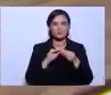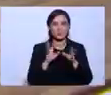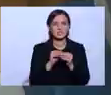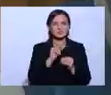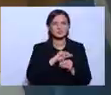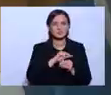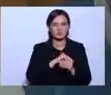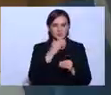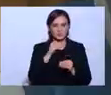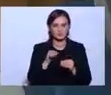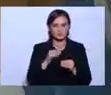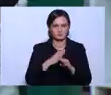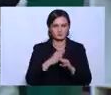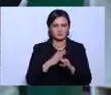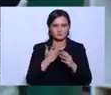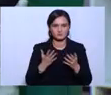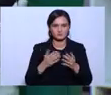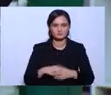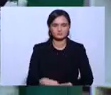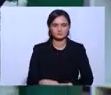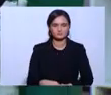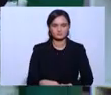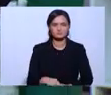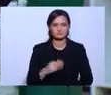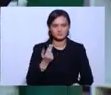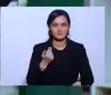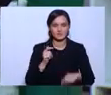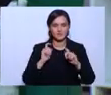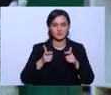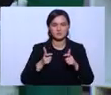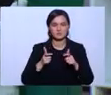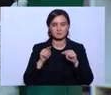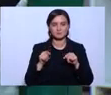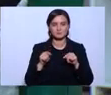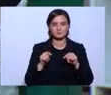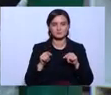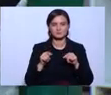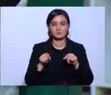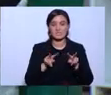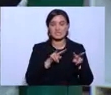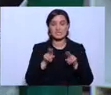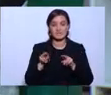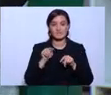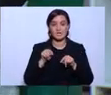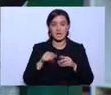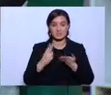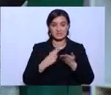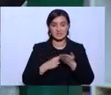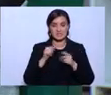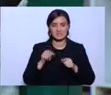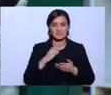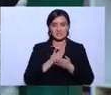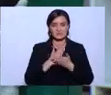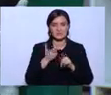a public dressing down. Absolutely. And just how, in the same way that this book has a huge